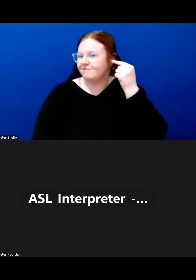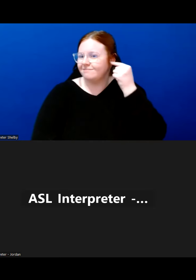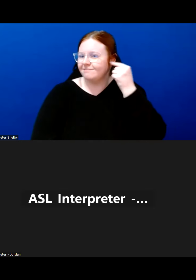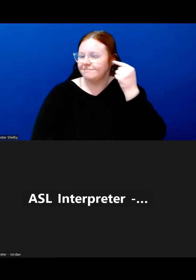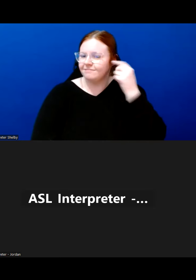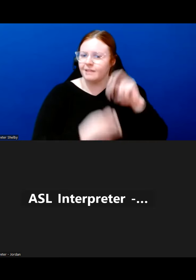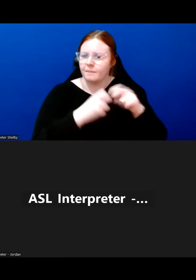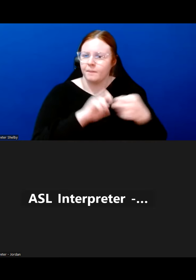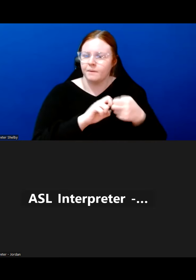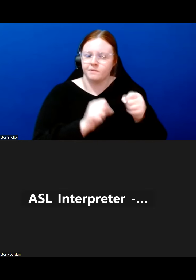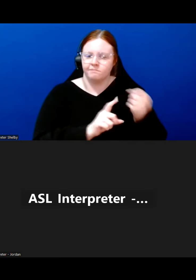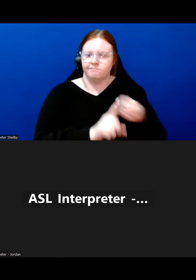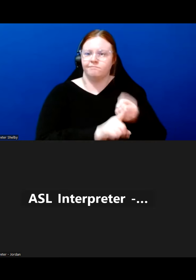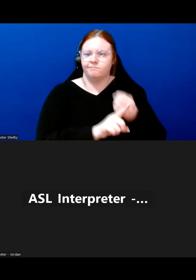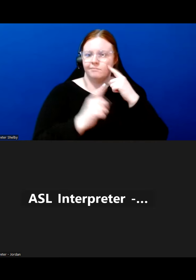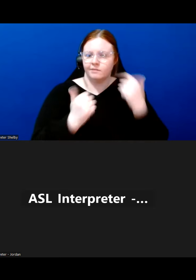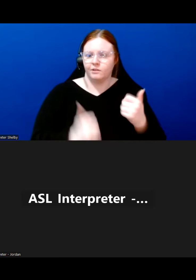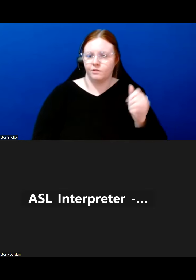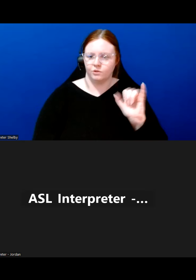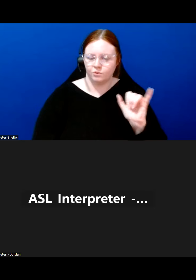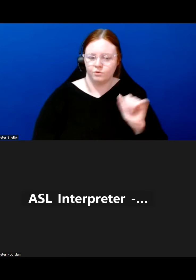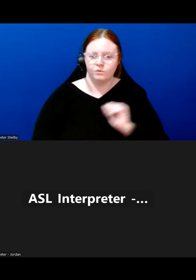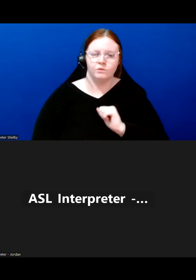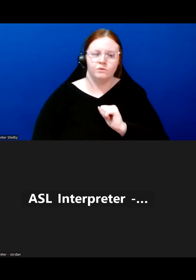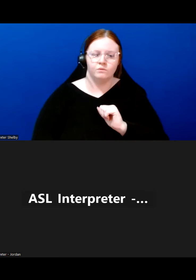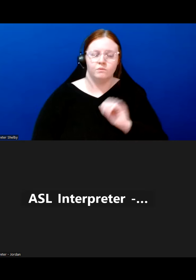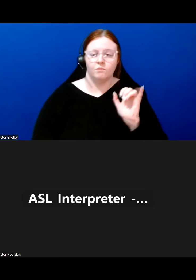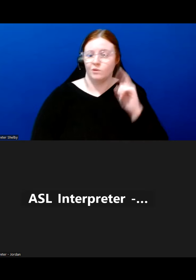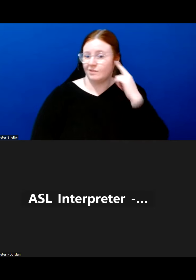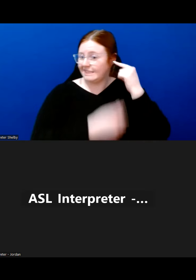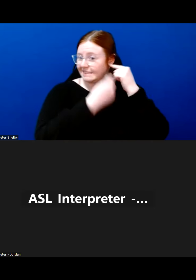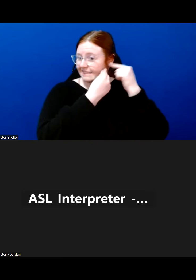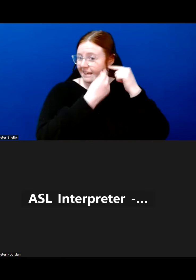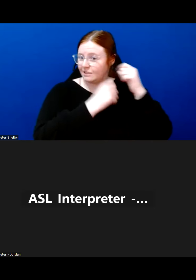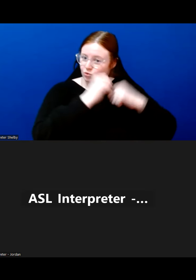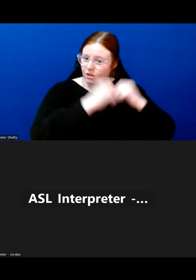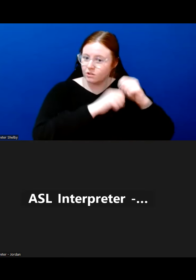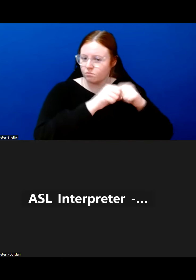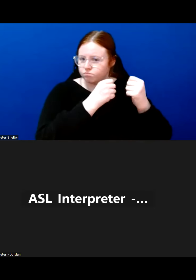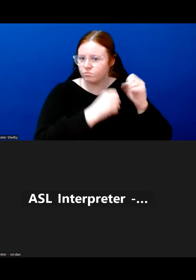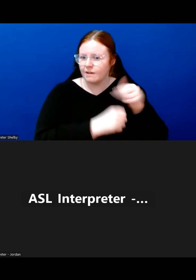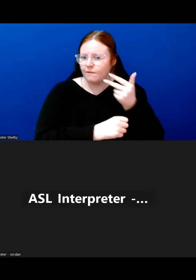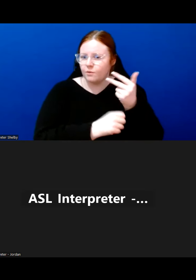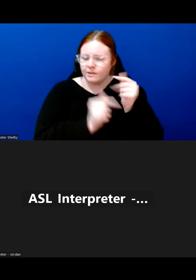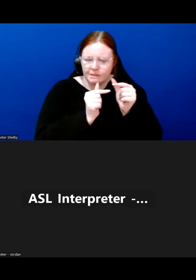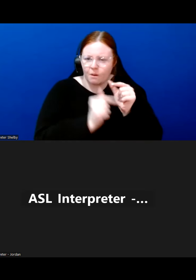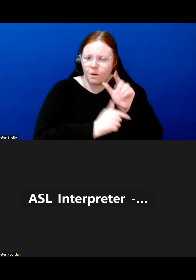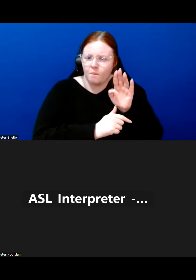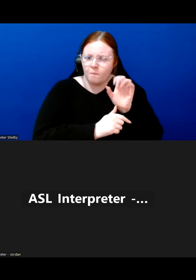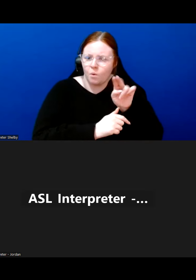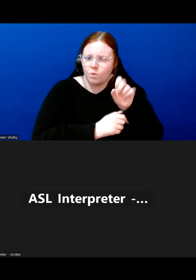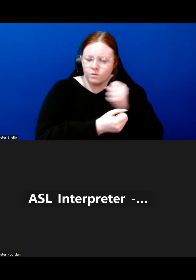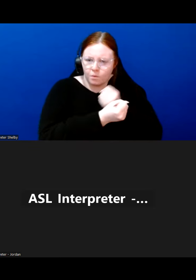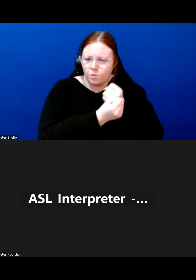cause hearing loss as well. And it can cause some structural damage to the eardrum, 3 little bones behind it, a few different things